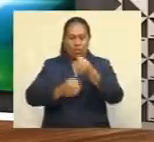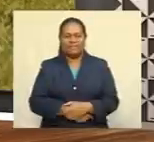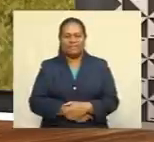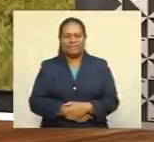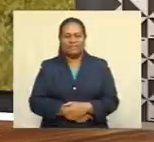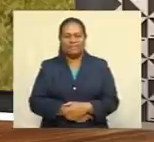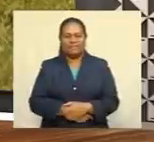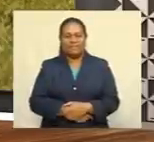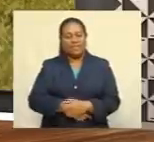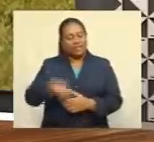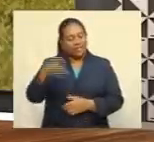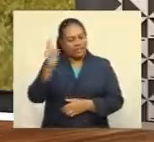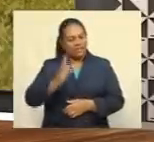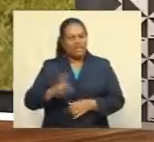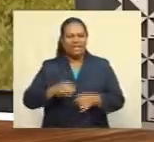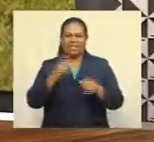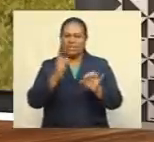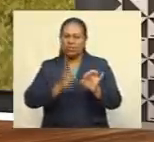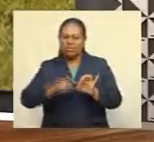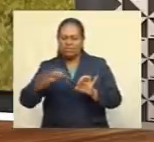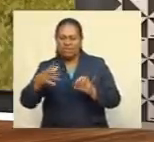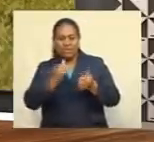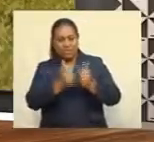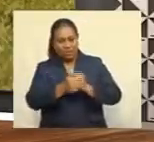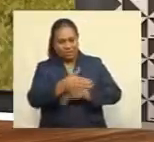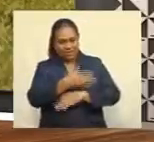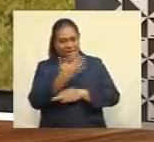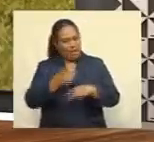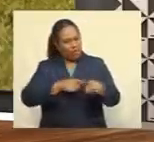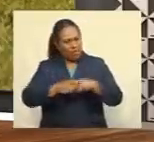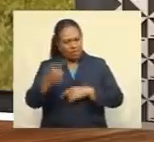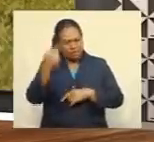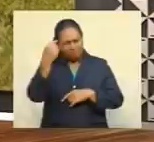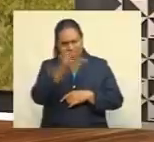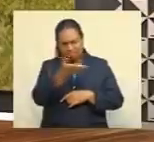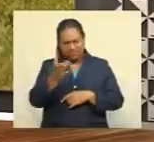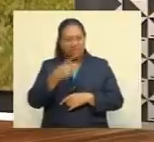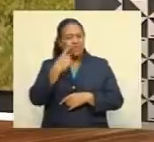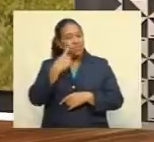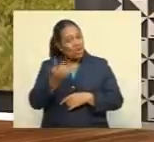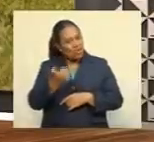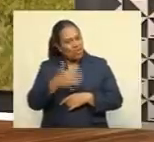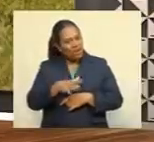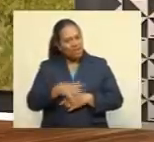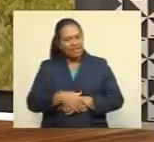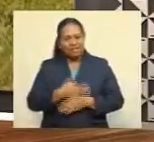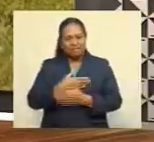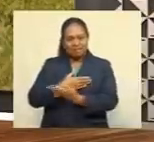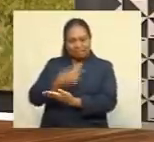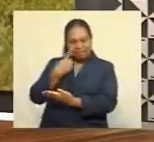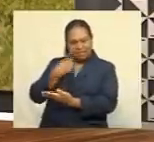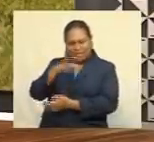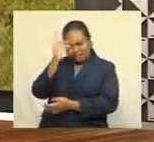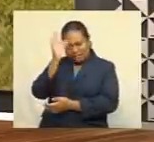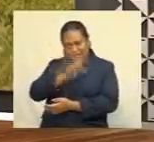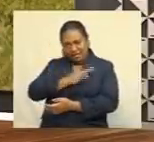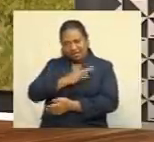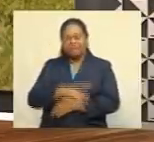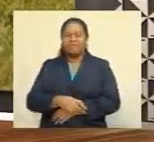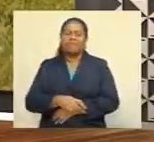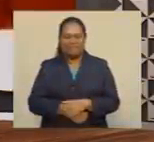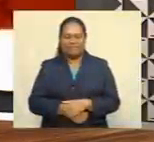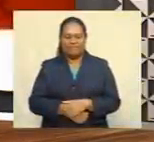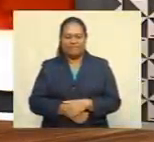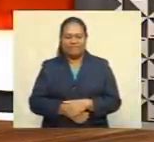6. In today's quirky sport of the day, something I'm sure most of you may have tried already, tug of war. But would you believe it was once an Olympic